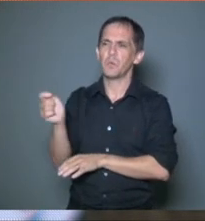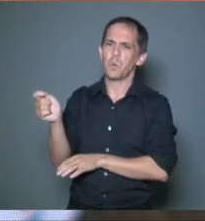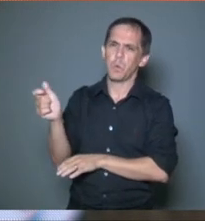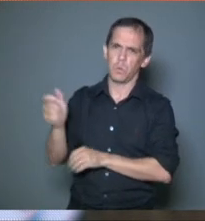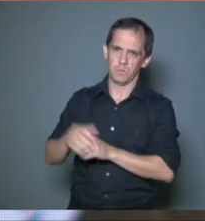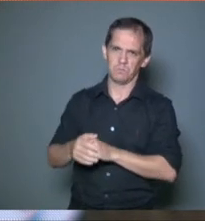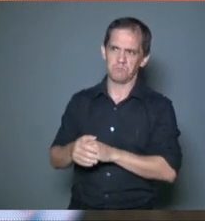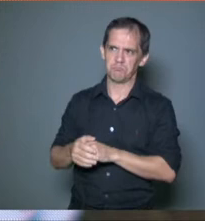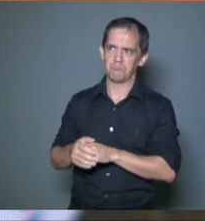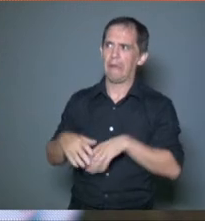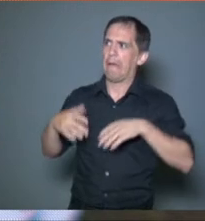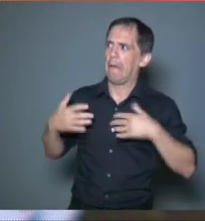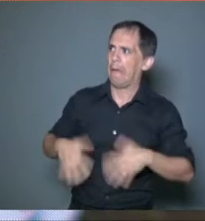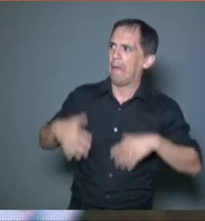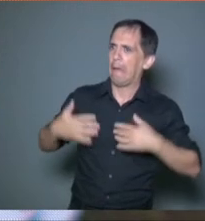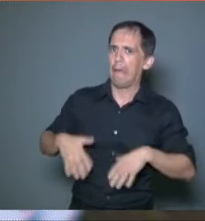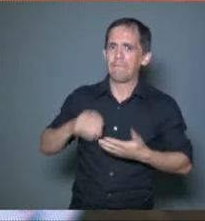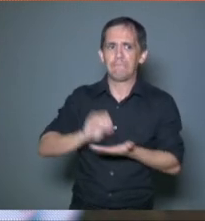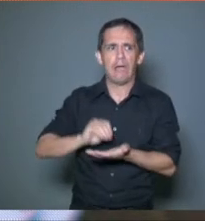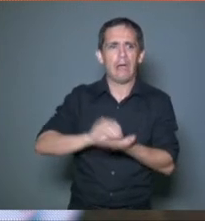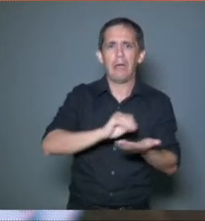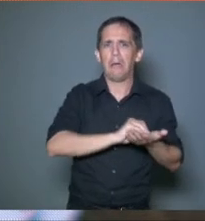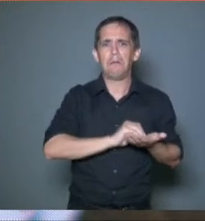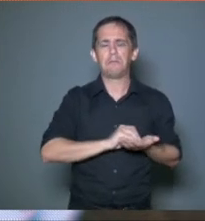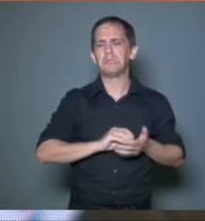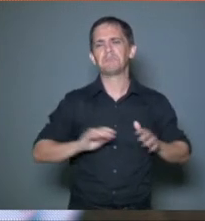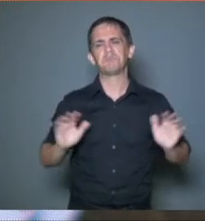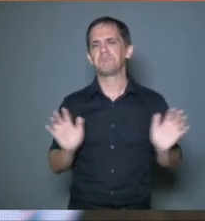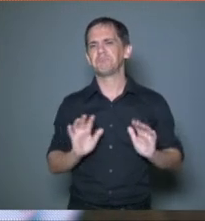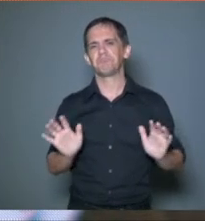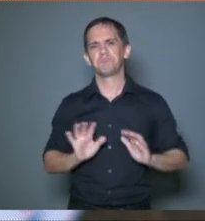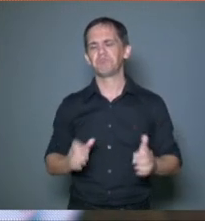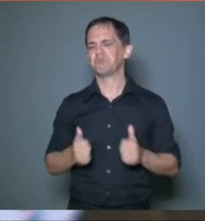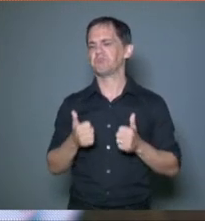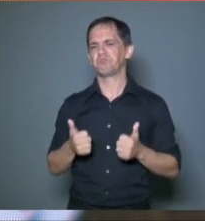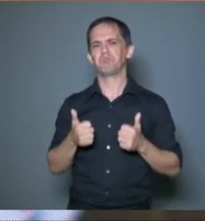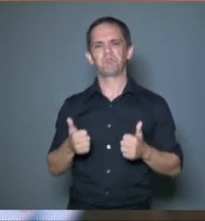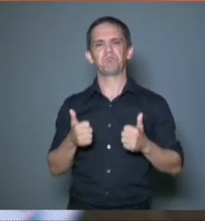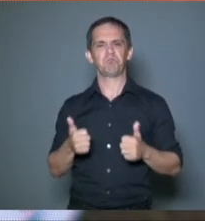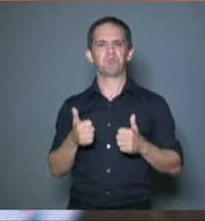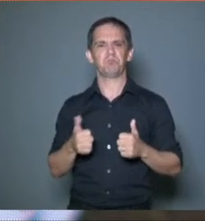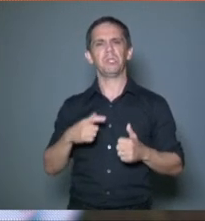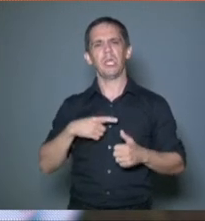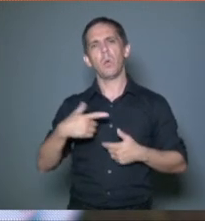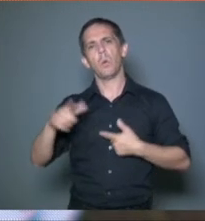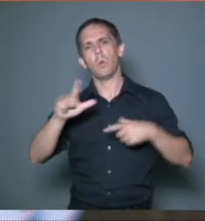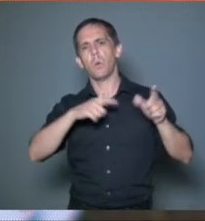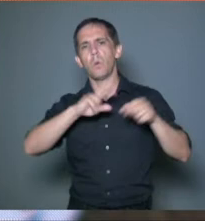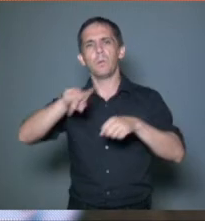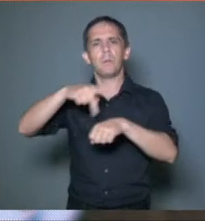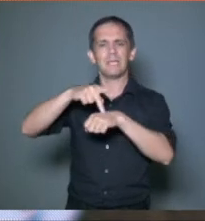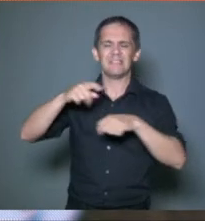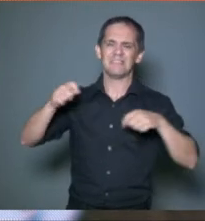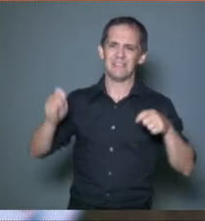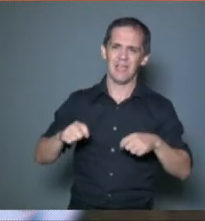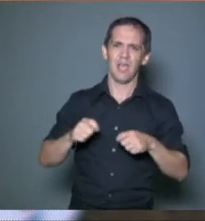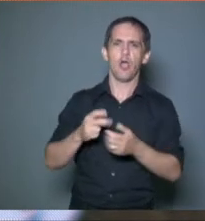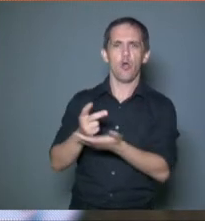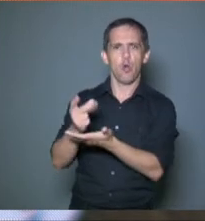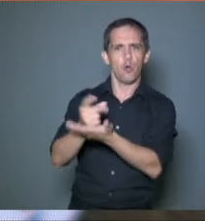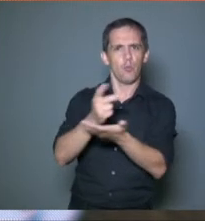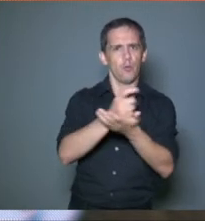So it's also a nutrient where there shouldn't be a lack of supply because